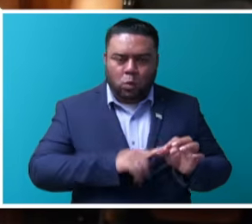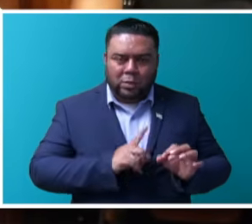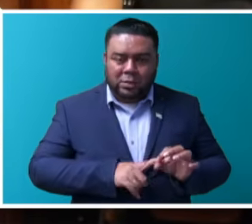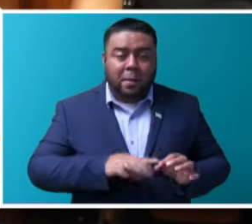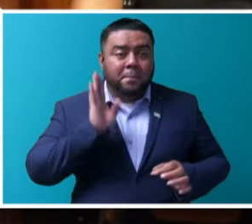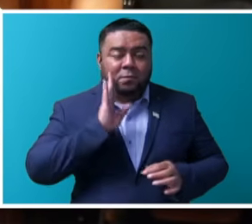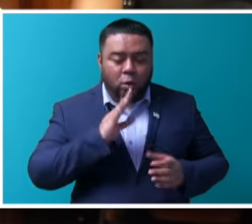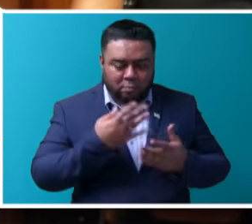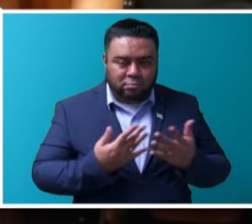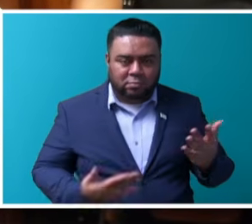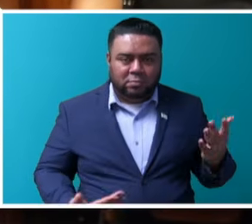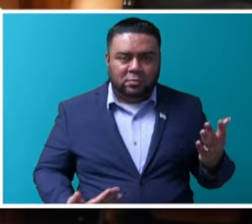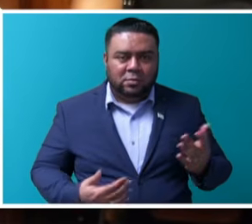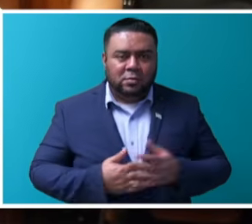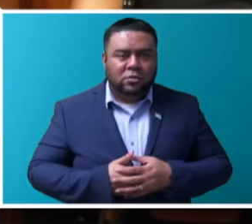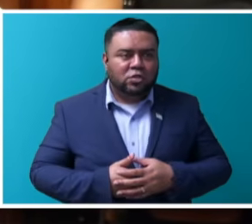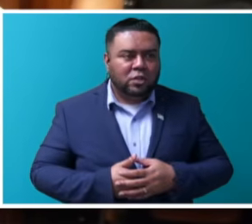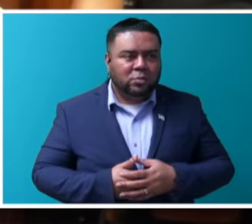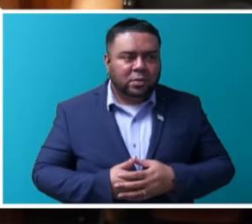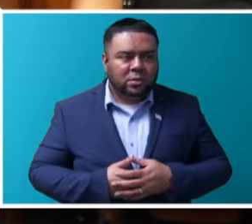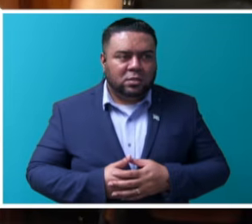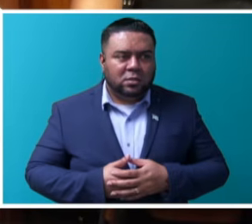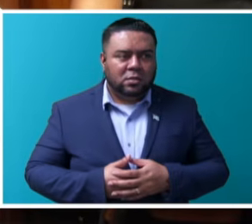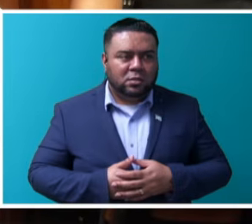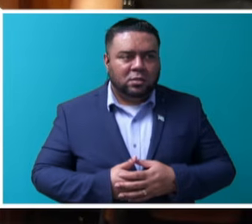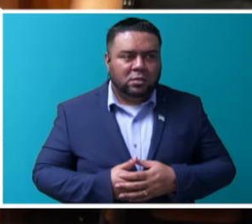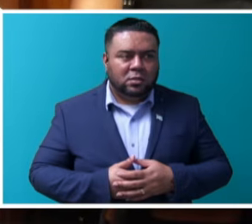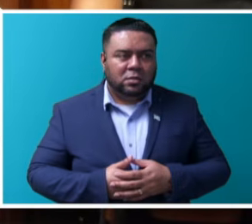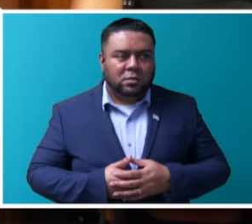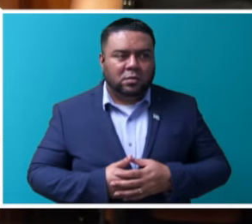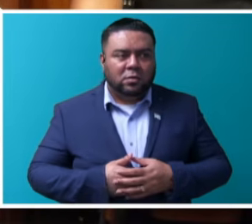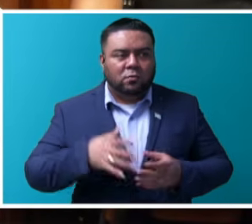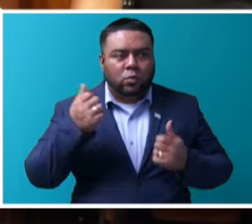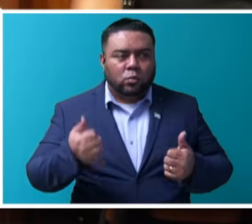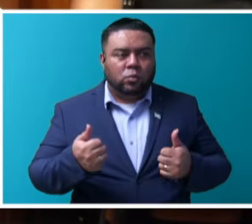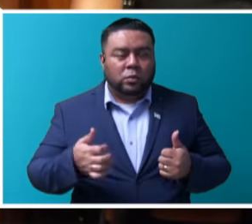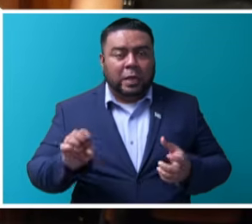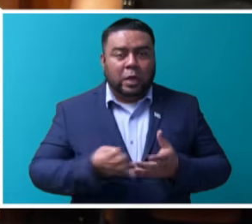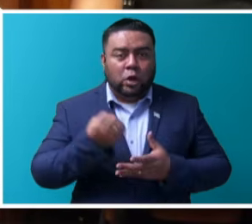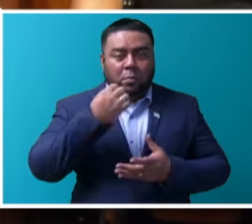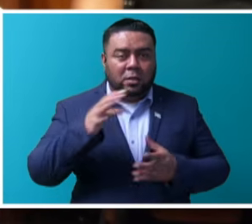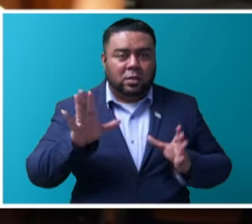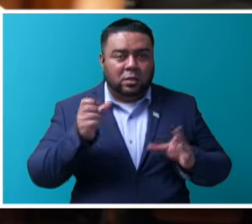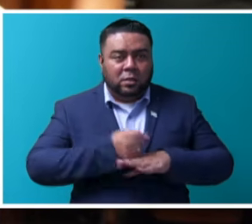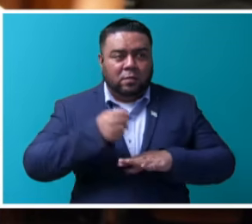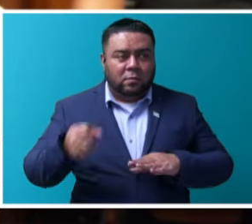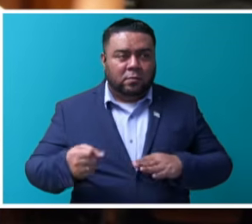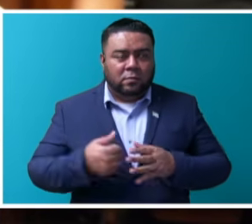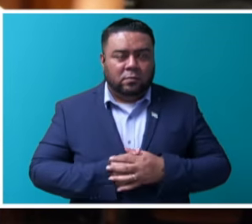I go on, I want to emphasize some of the fundamentals of good economic governance that we have tried to